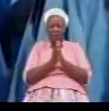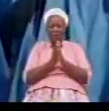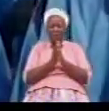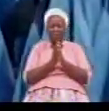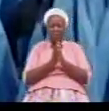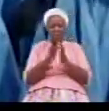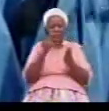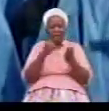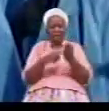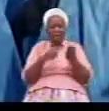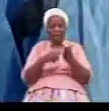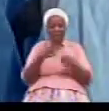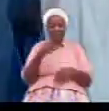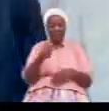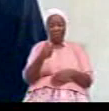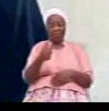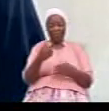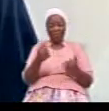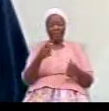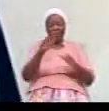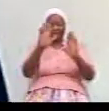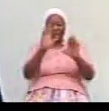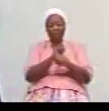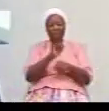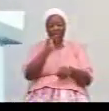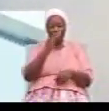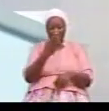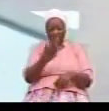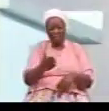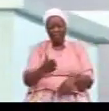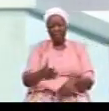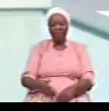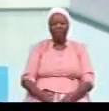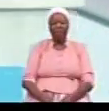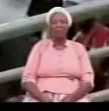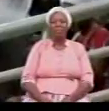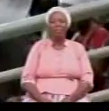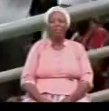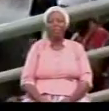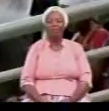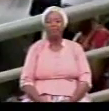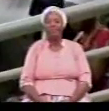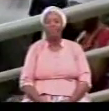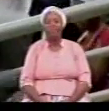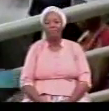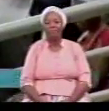Check up yourself. The miracle is there.